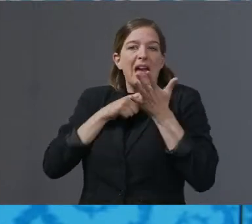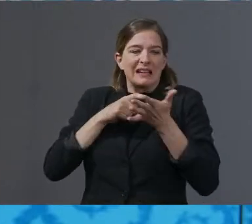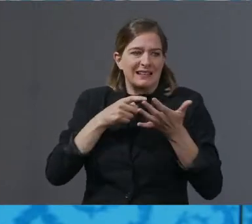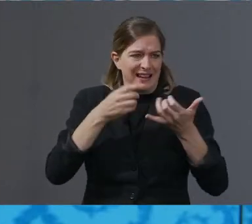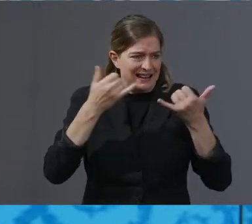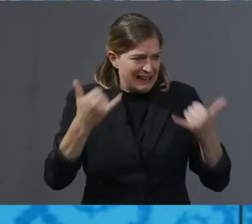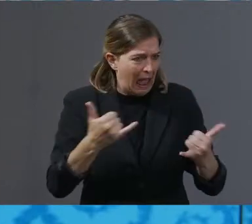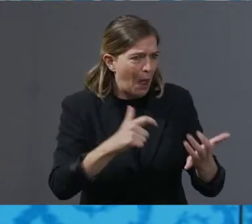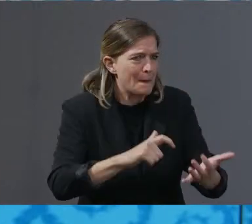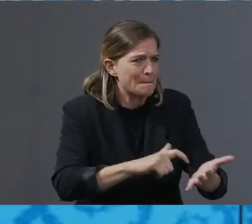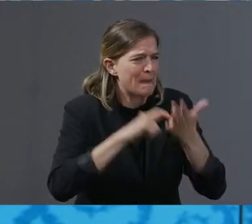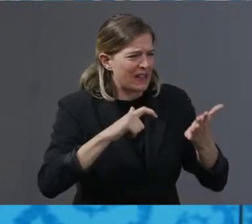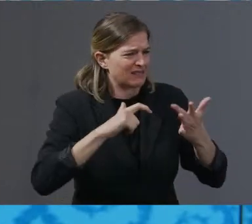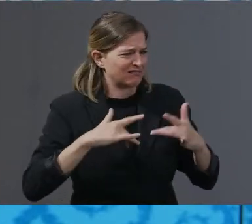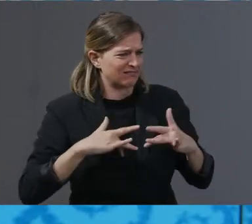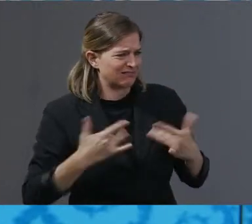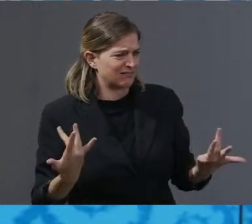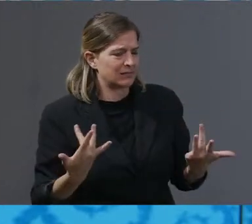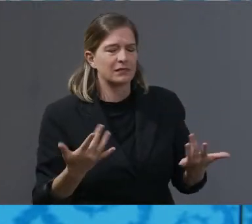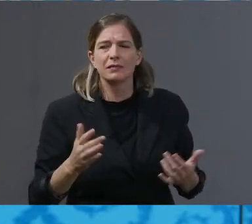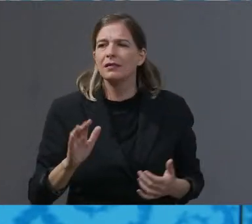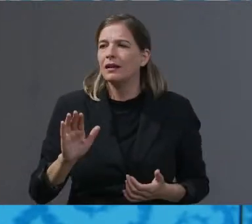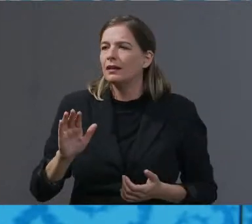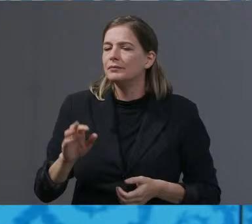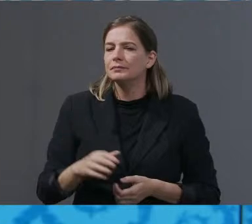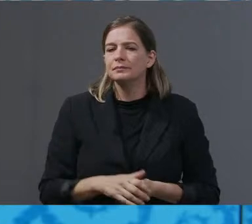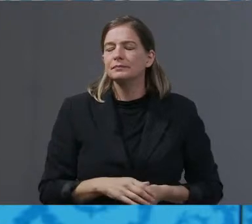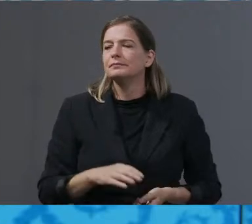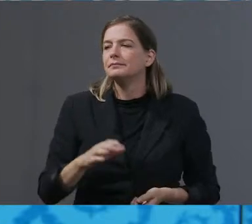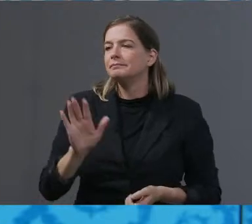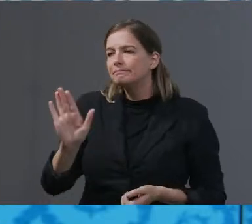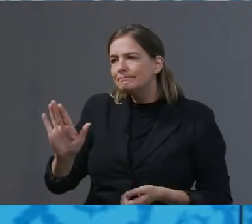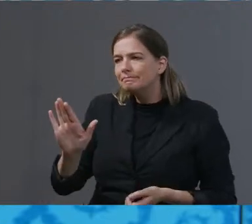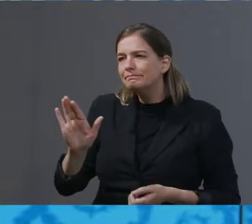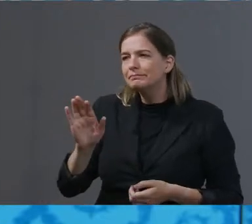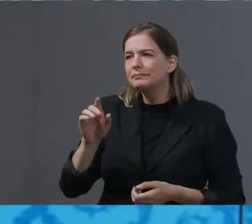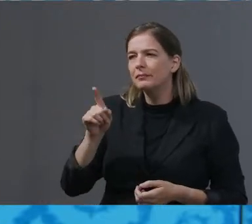Howie, you're putting words in my mouth, and you're also